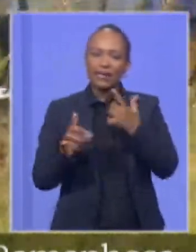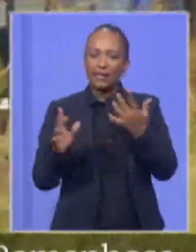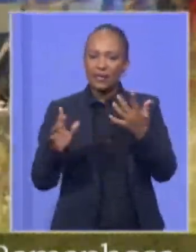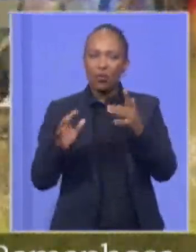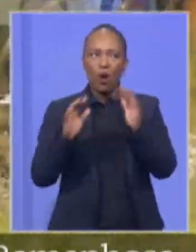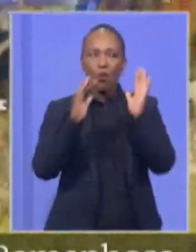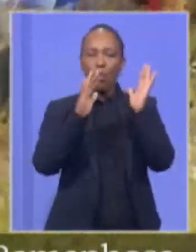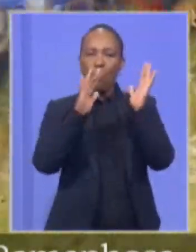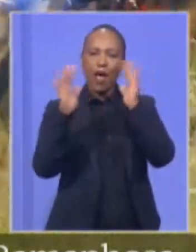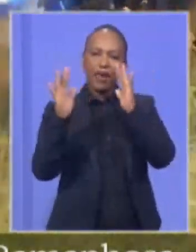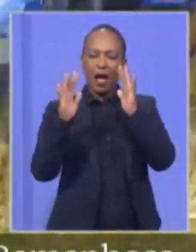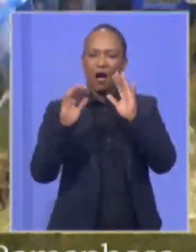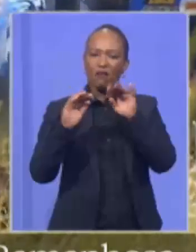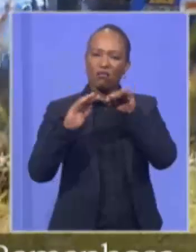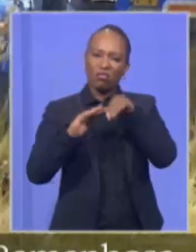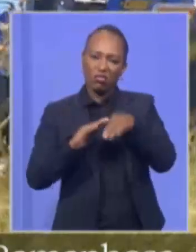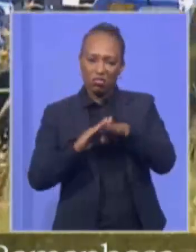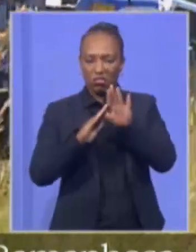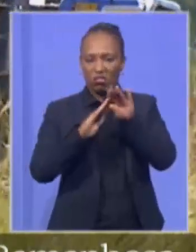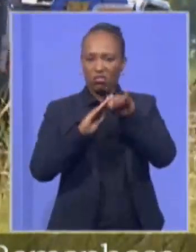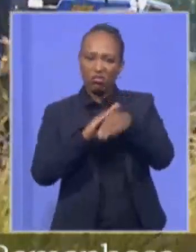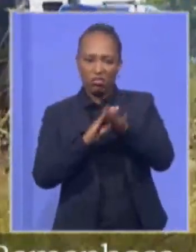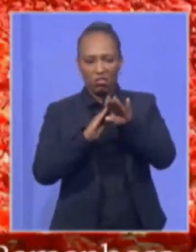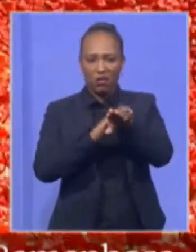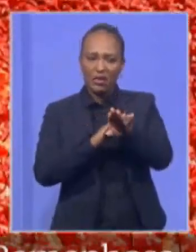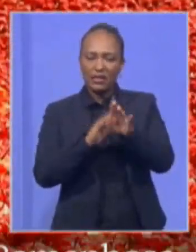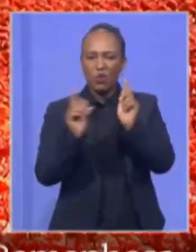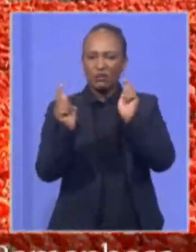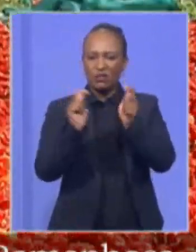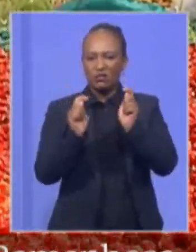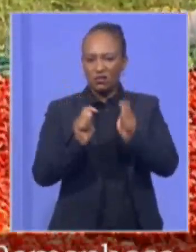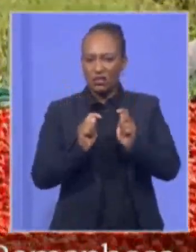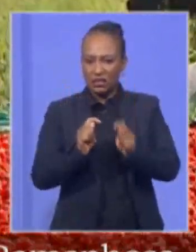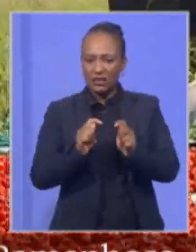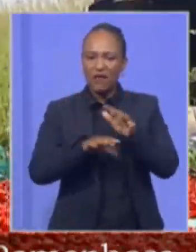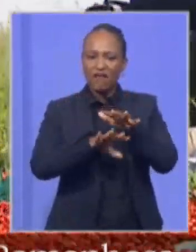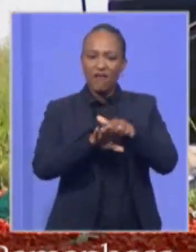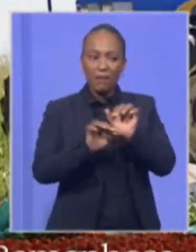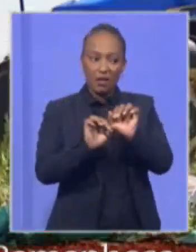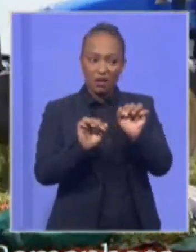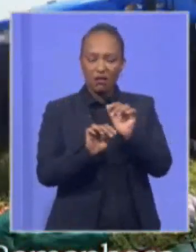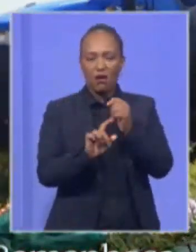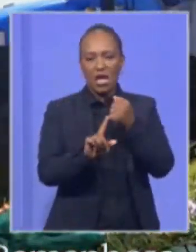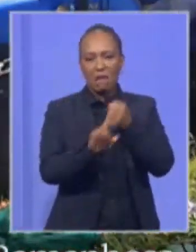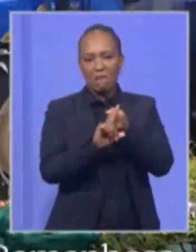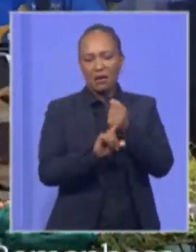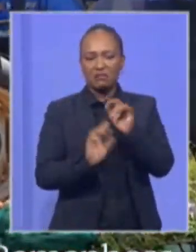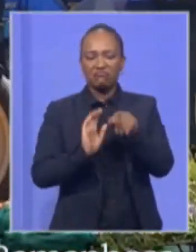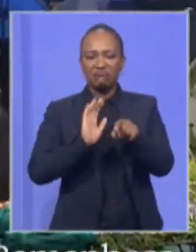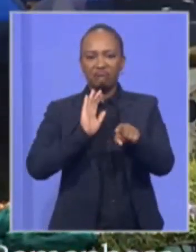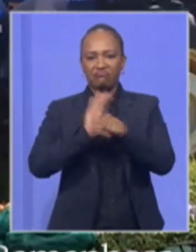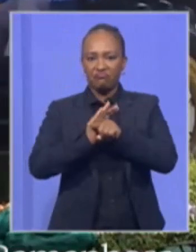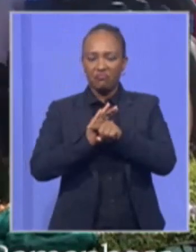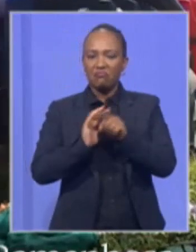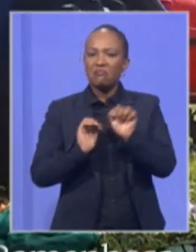ga leratadima go amile gampe mošomo ka polaseng ya gagwe. Le ge go bile le tšwelopele o re go na le ditlhotlho